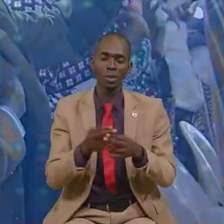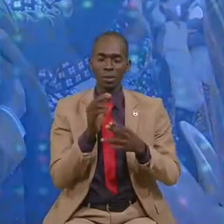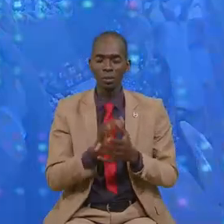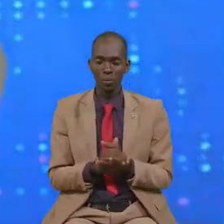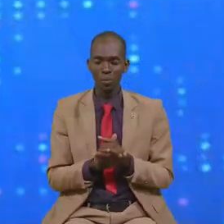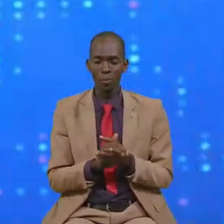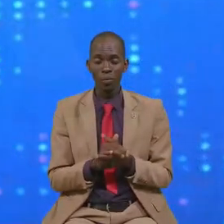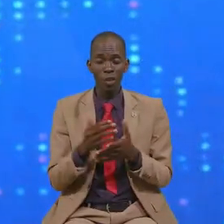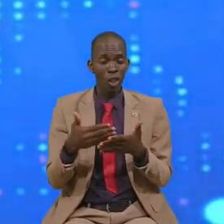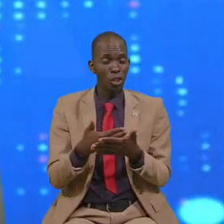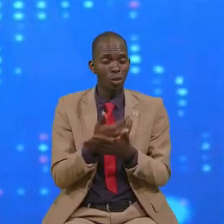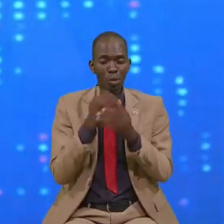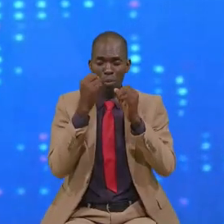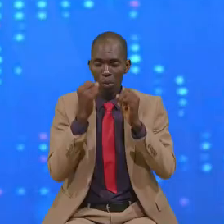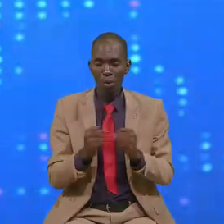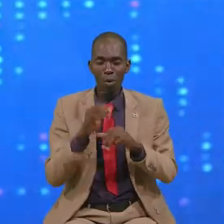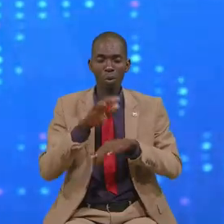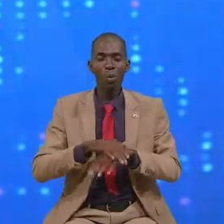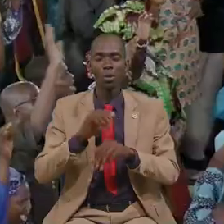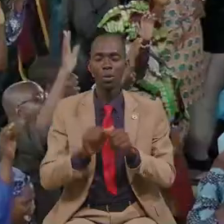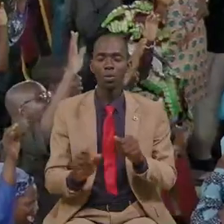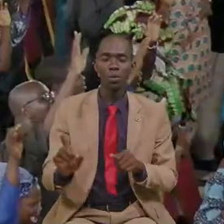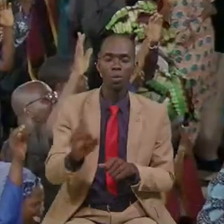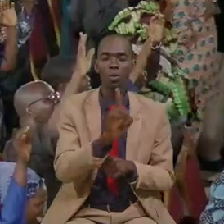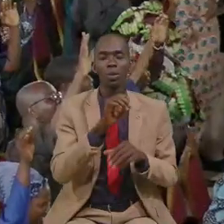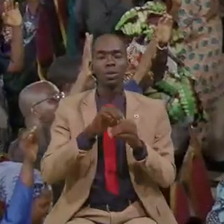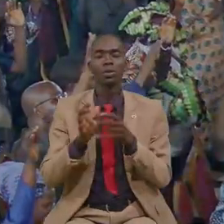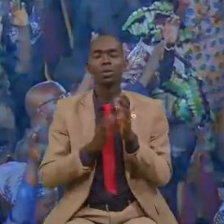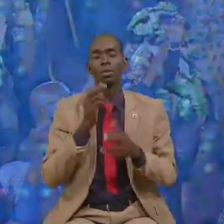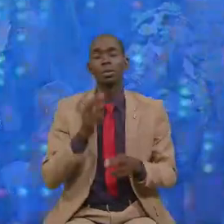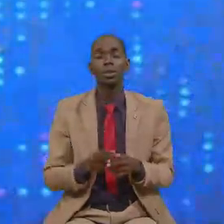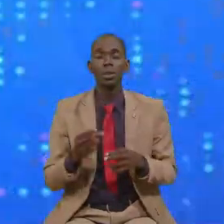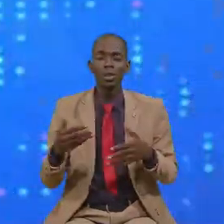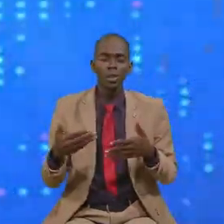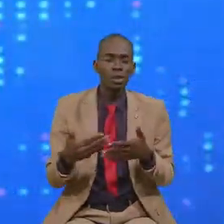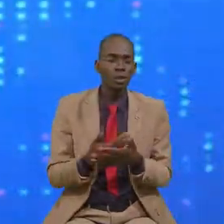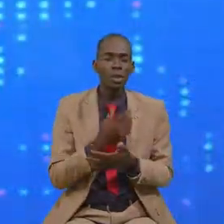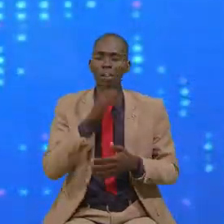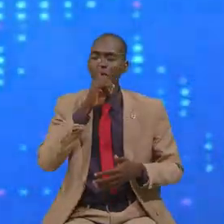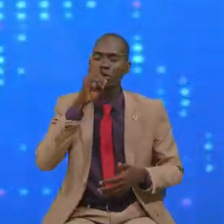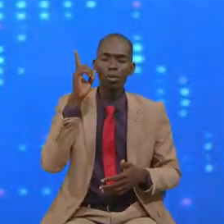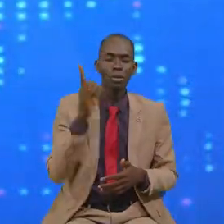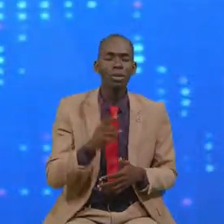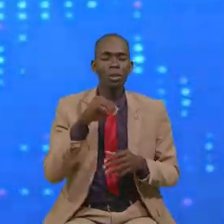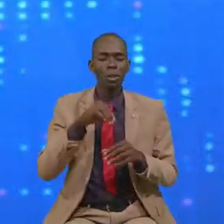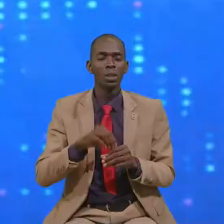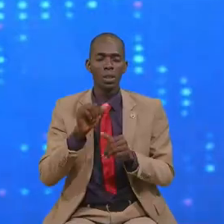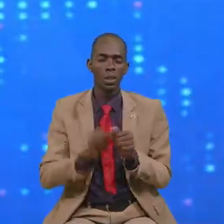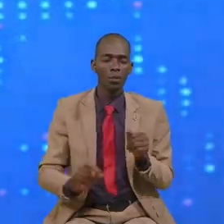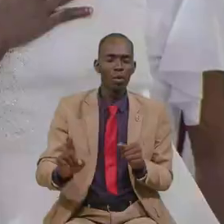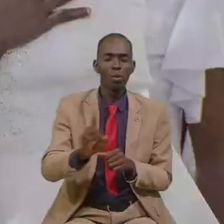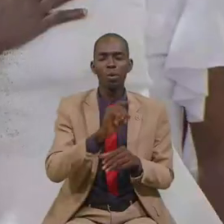New power upon everyone. New assurance in everyone.